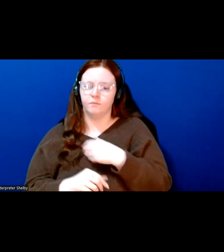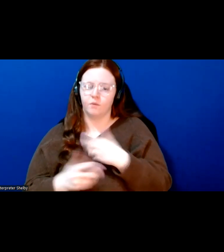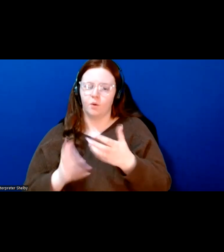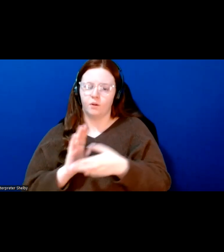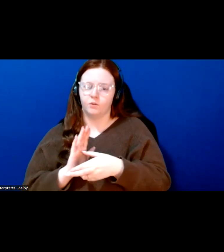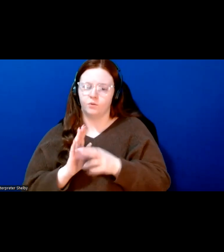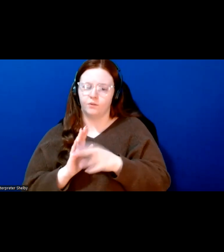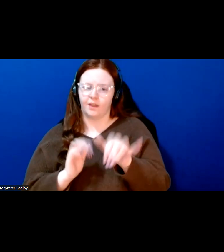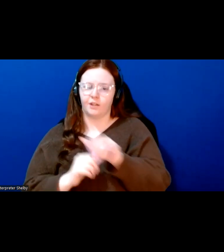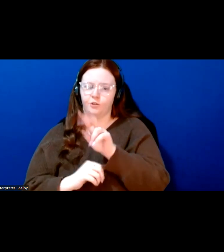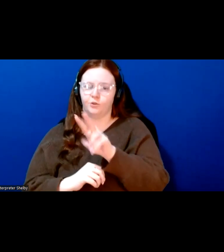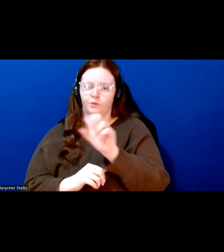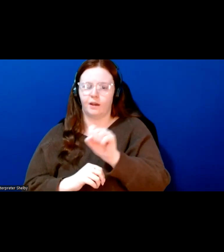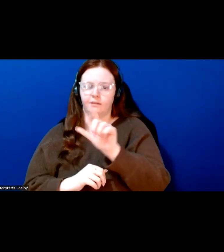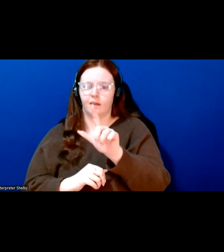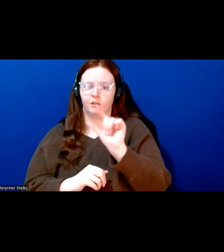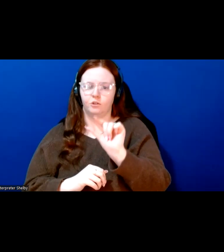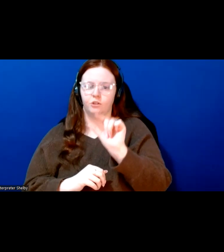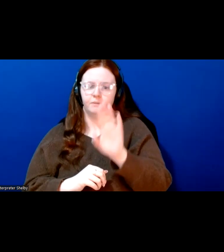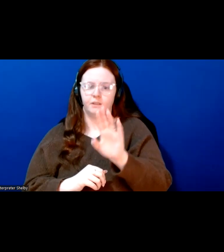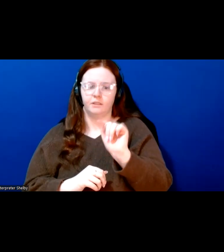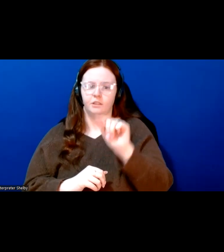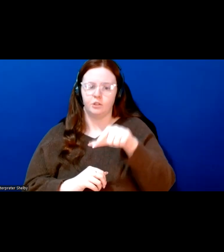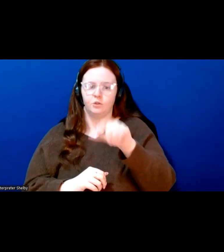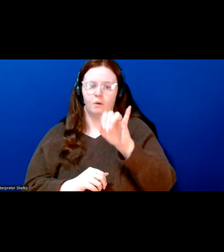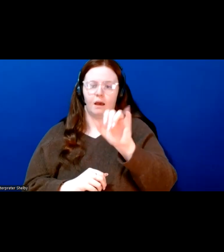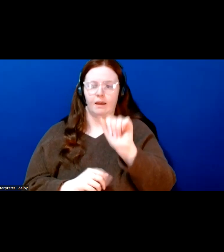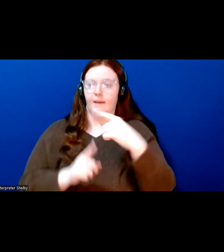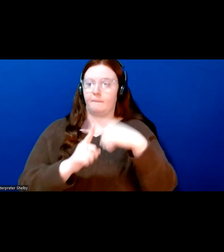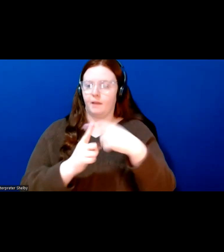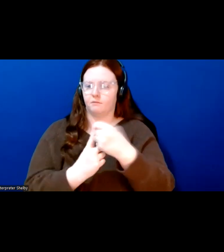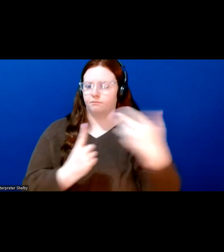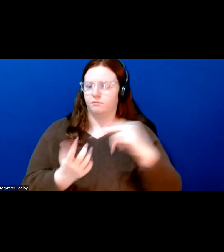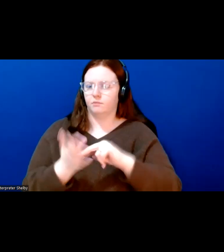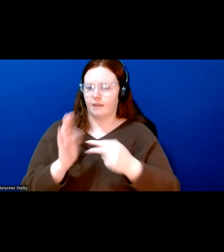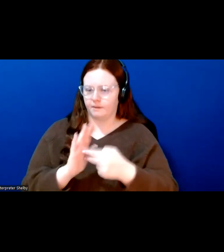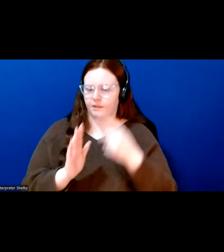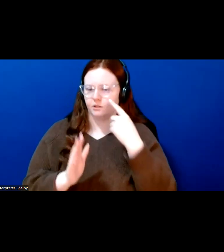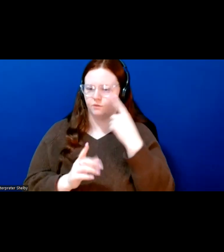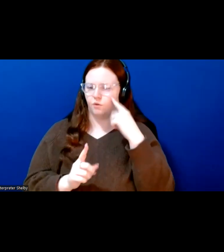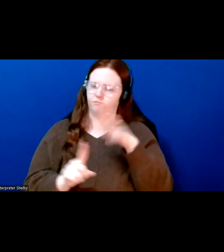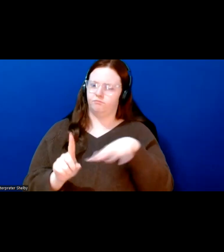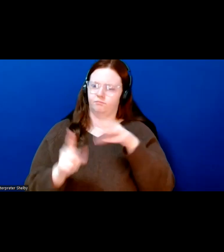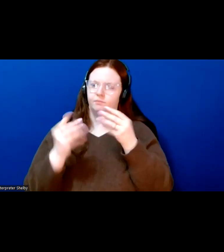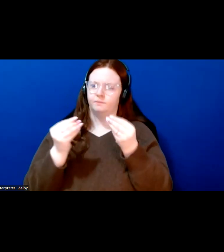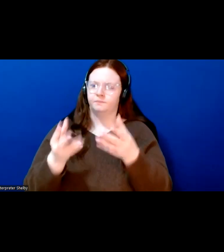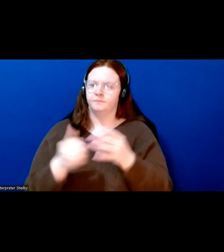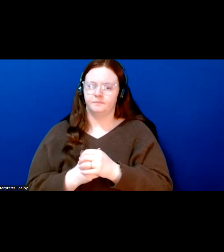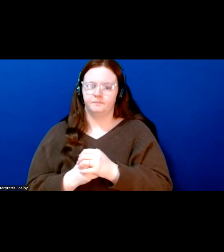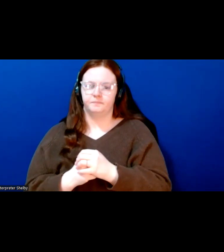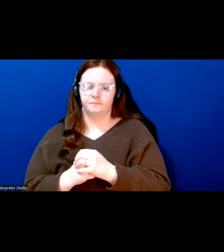the 2S LGBTQIA+ acronym means, just for some context.